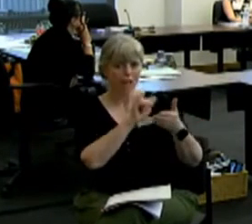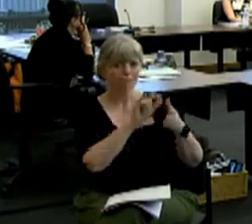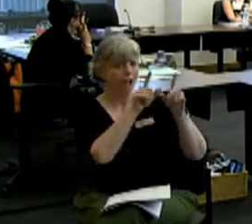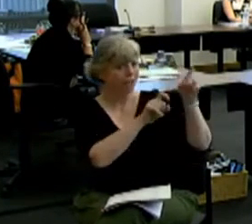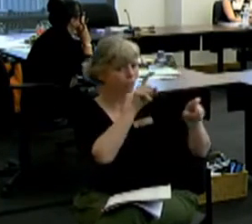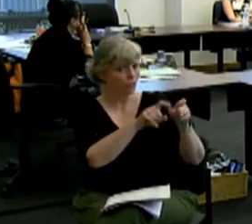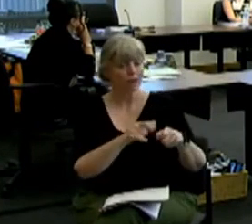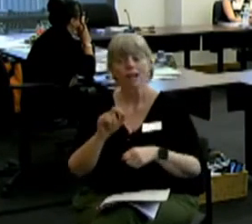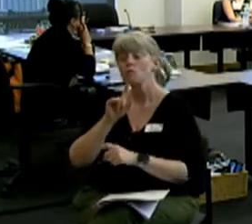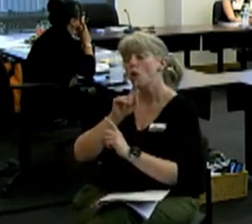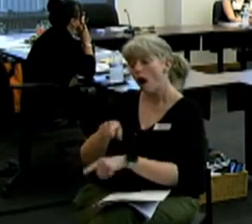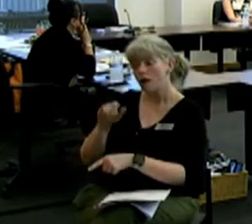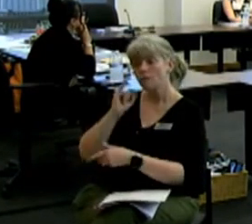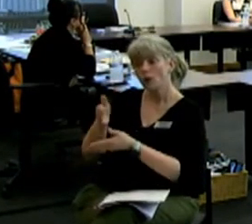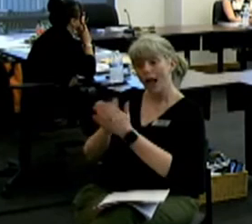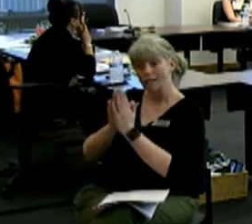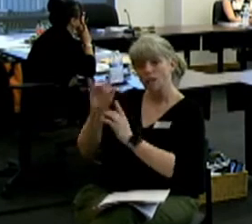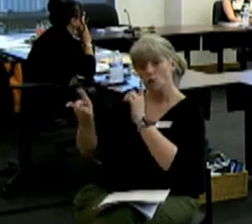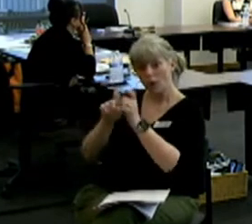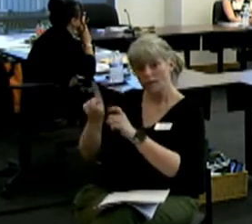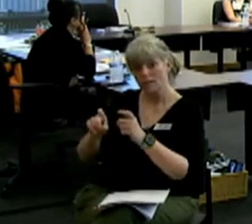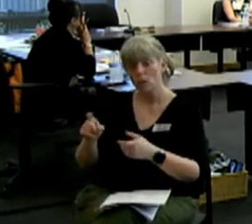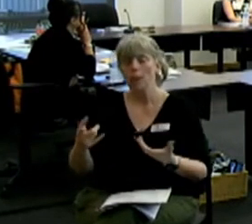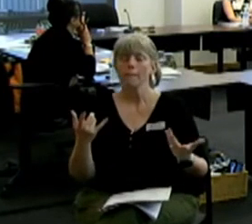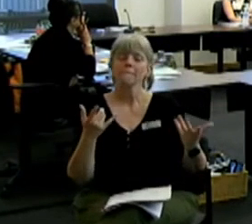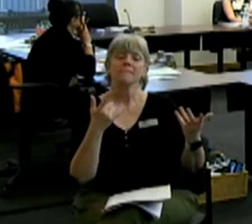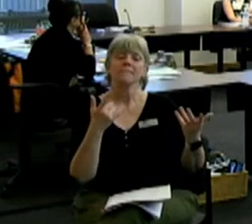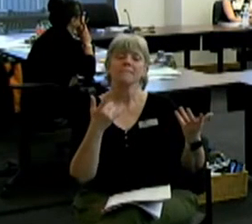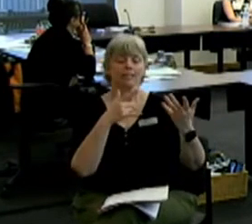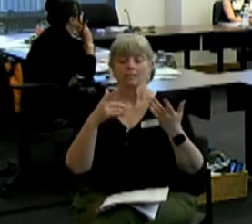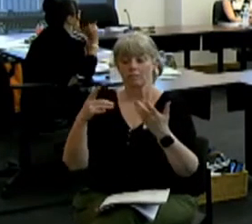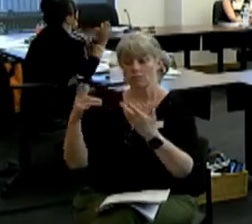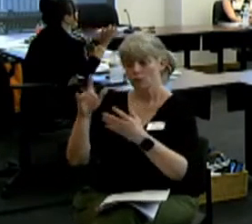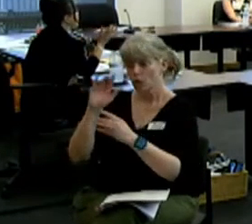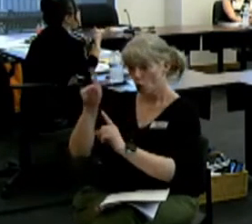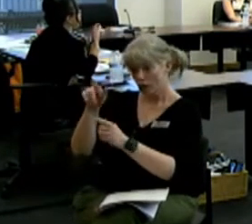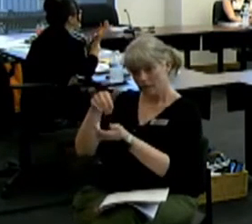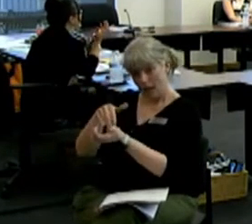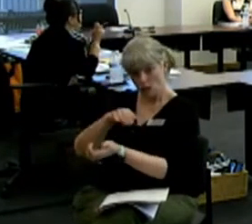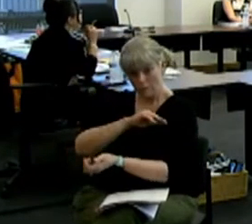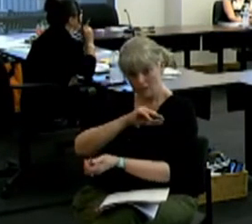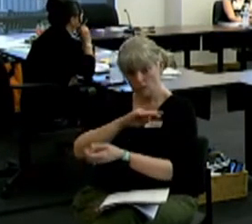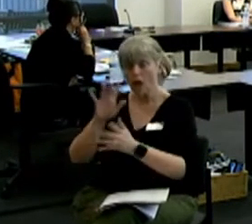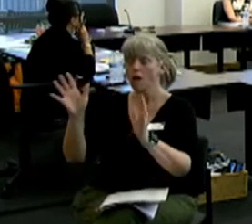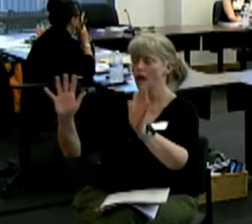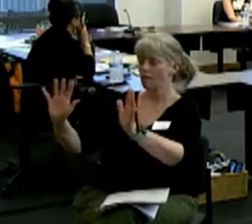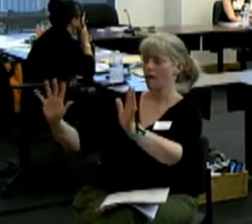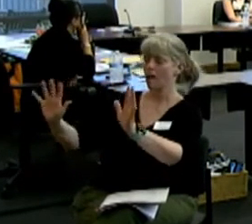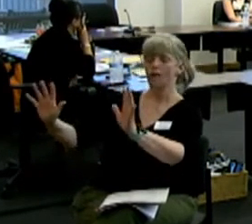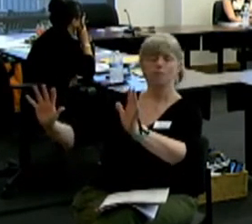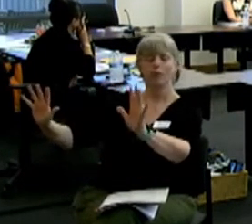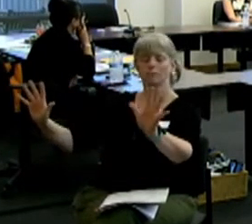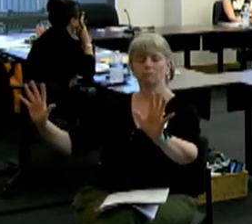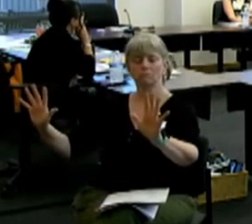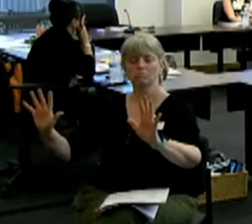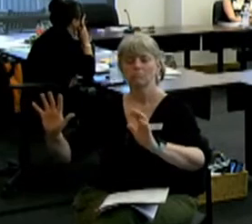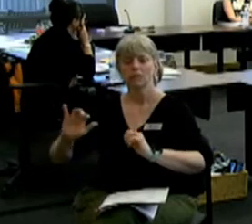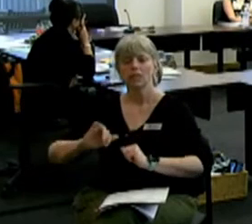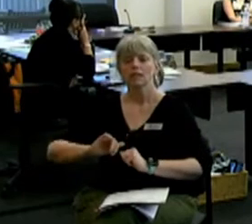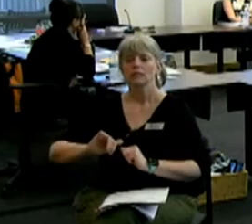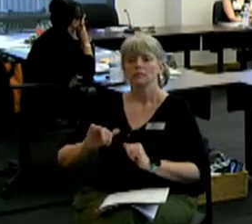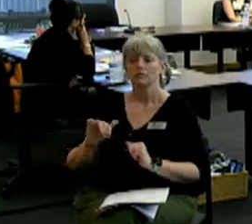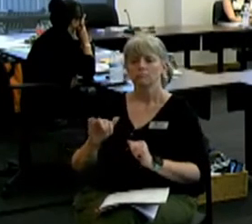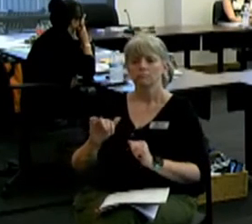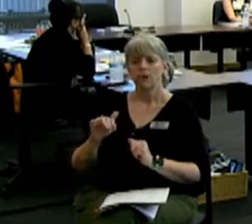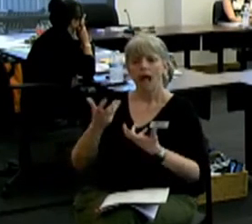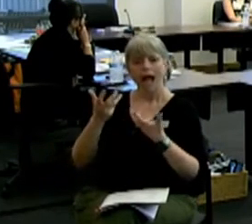question. You are if you're asking them to bring to us anything for In a approval. retreat, It yes, should go to Dr. They Mitchell. bring everything. All right, all to the right, board. all right. No, just, yeah, so